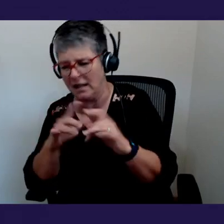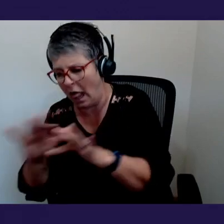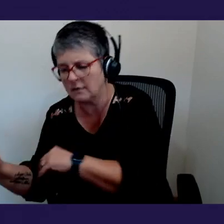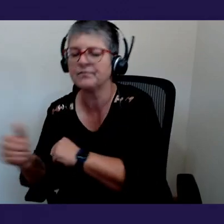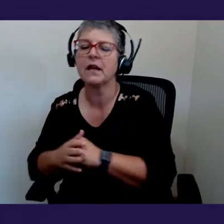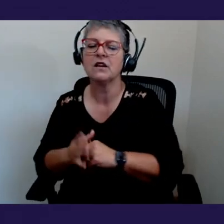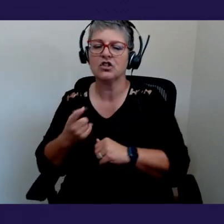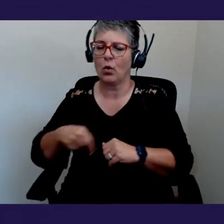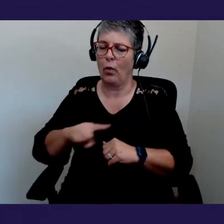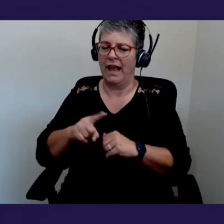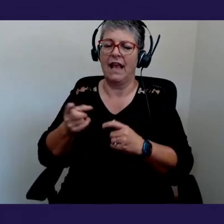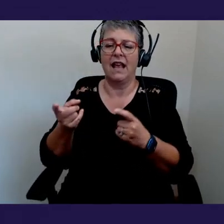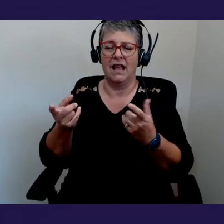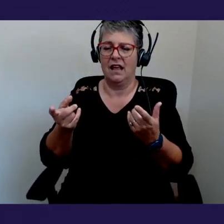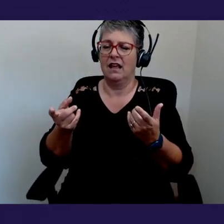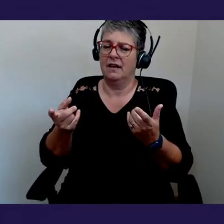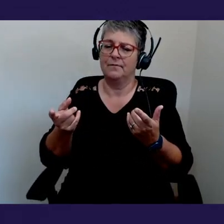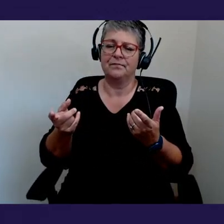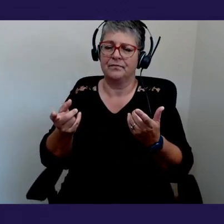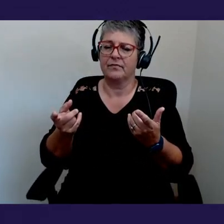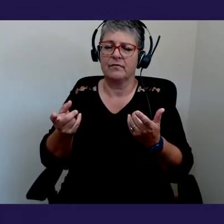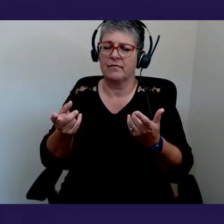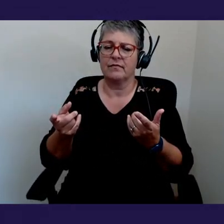largest for the UN.